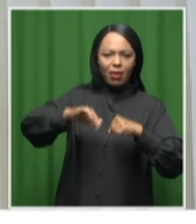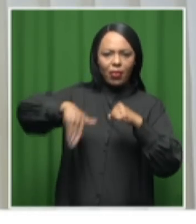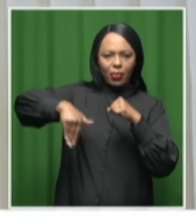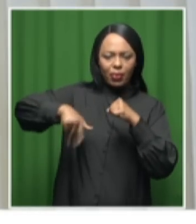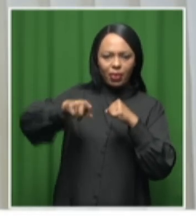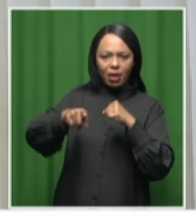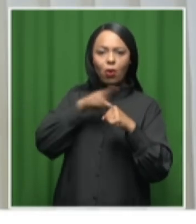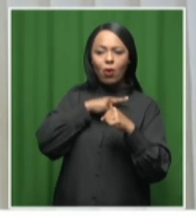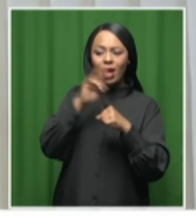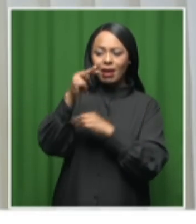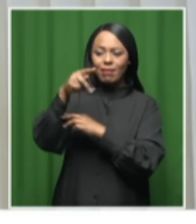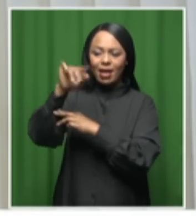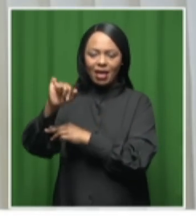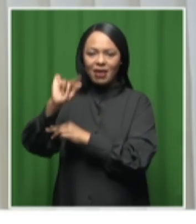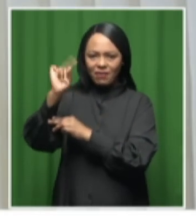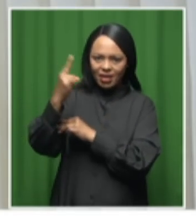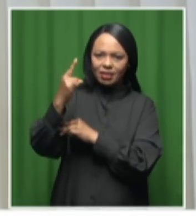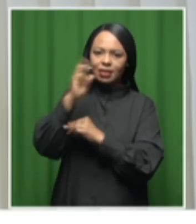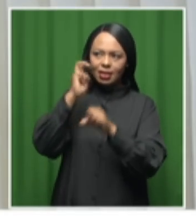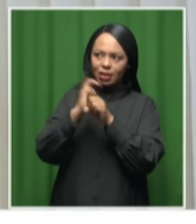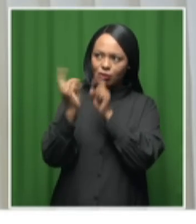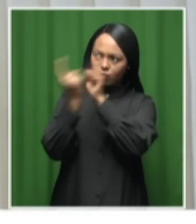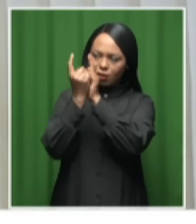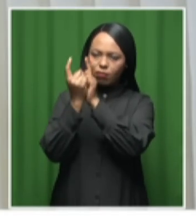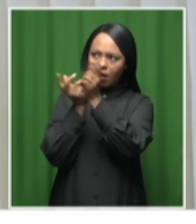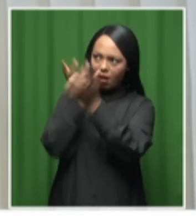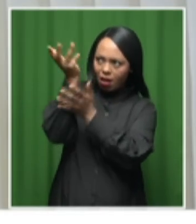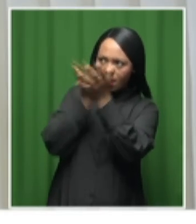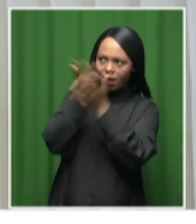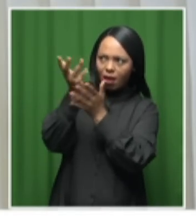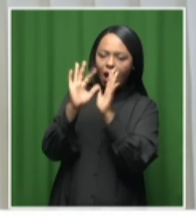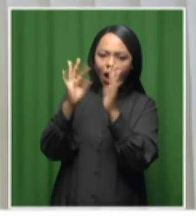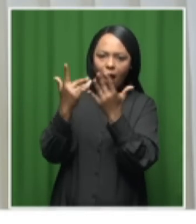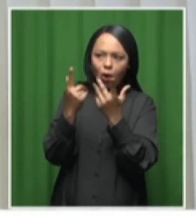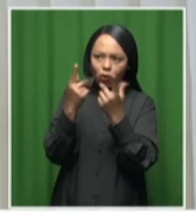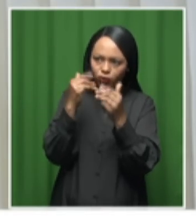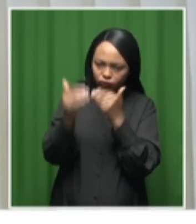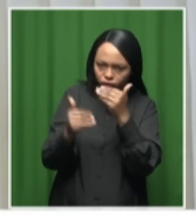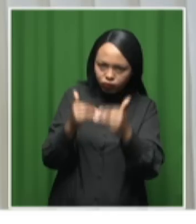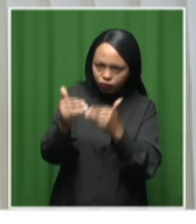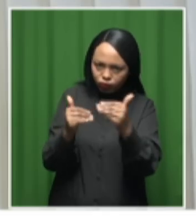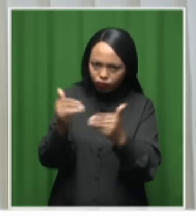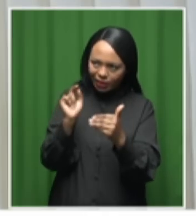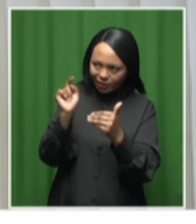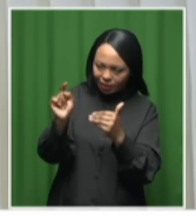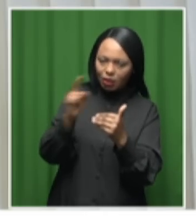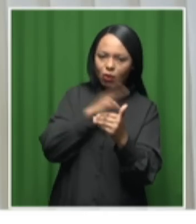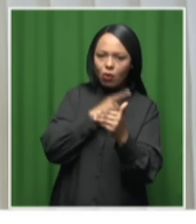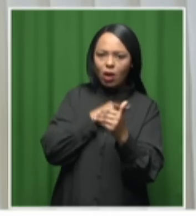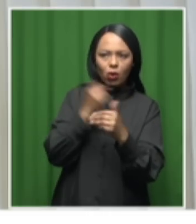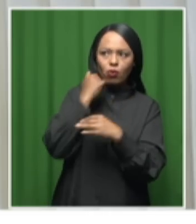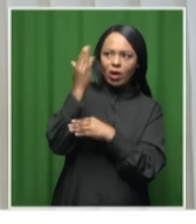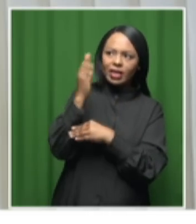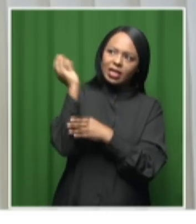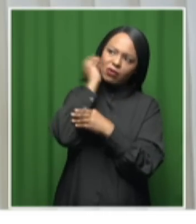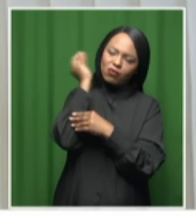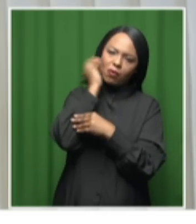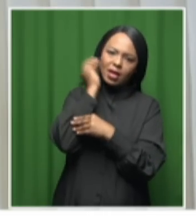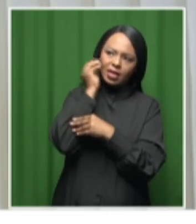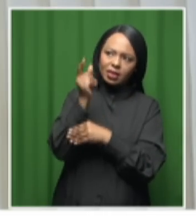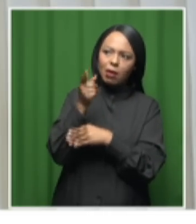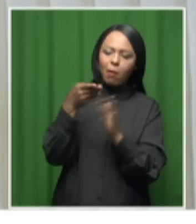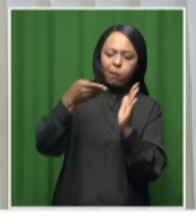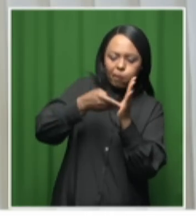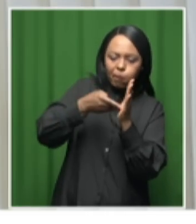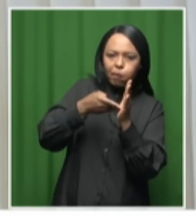the NPA Act being conducted or crafted in this particular manner, in terms of saying, we do not want to jeopardize information while it's still in